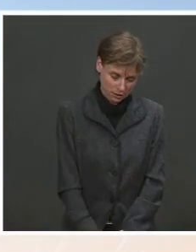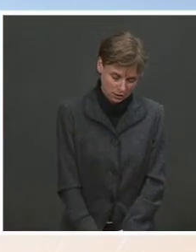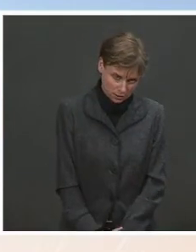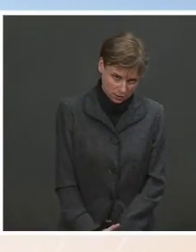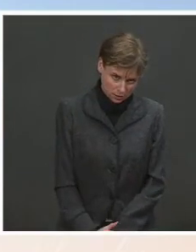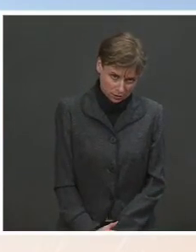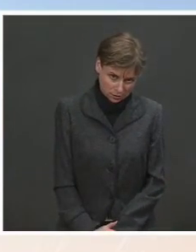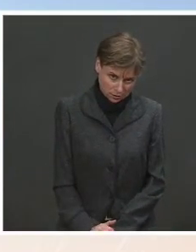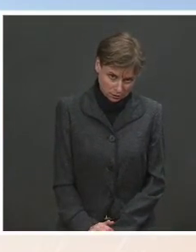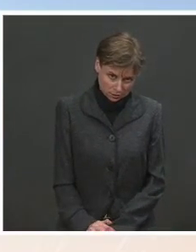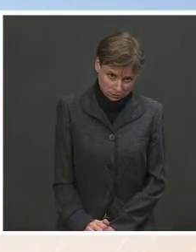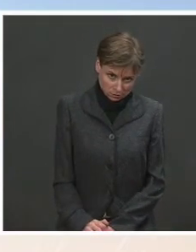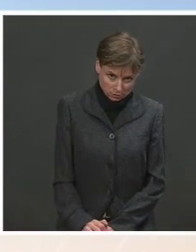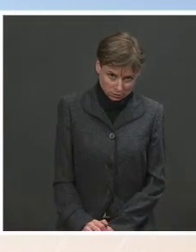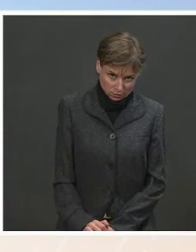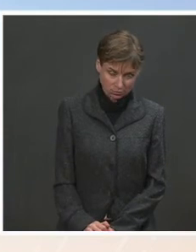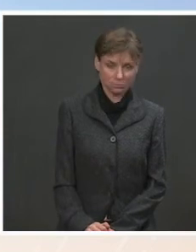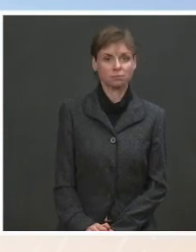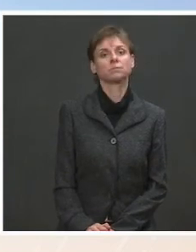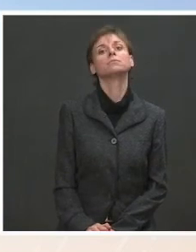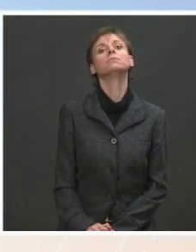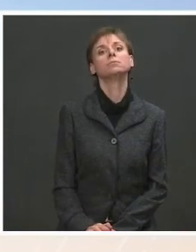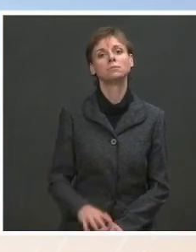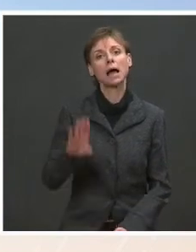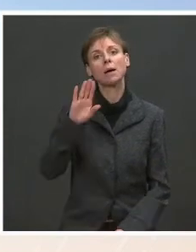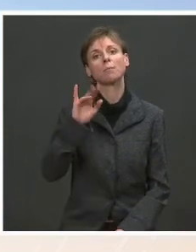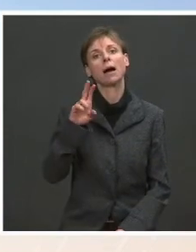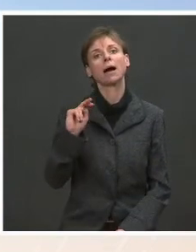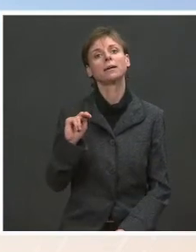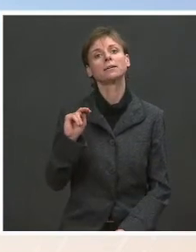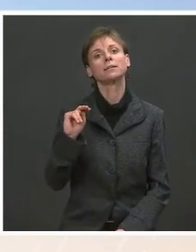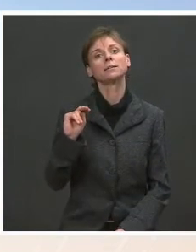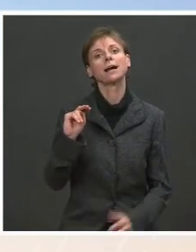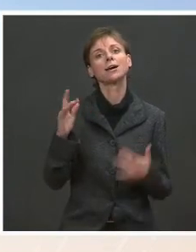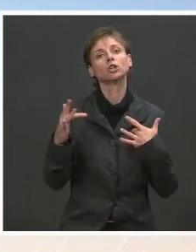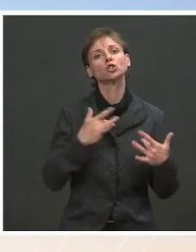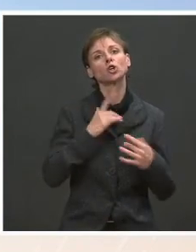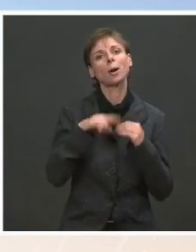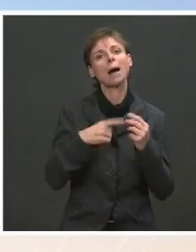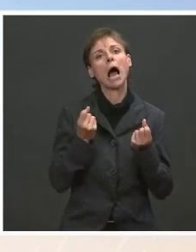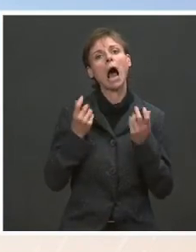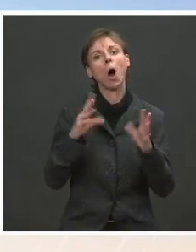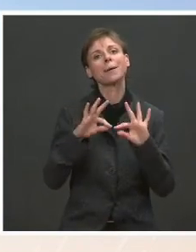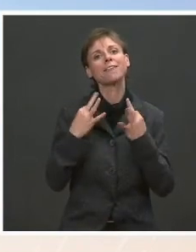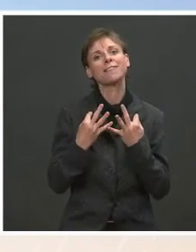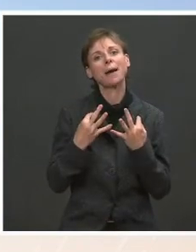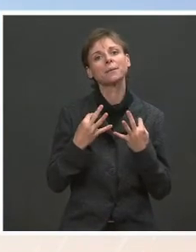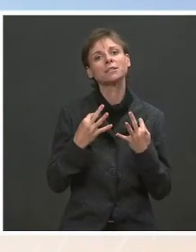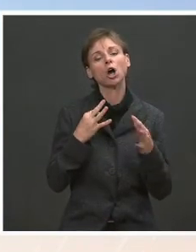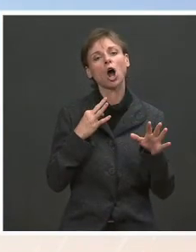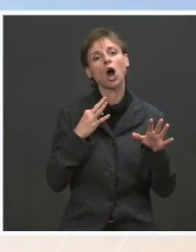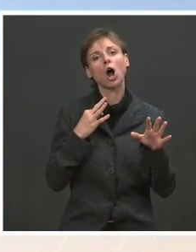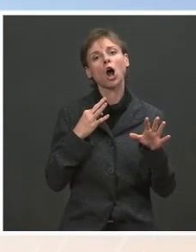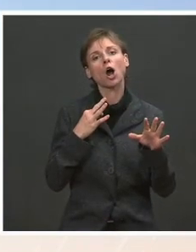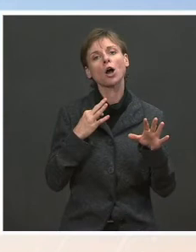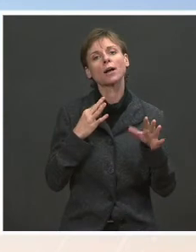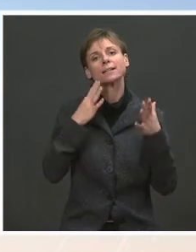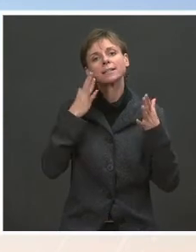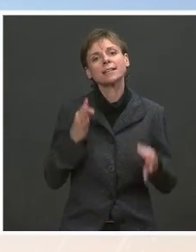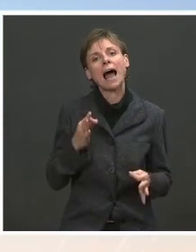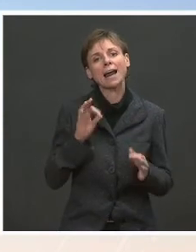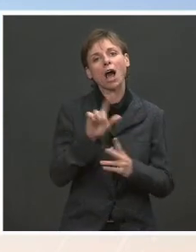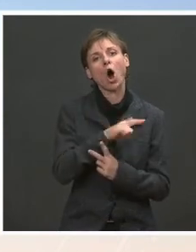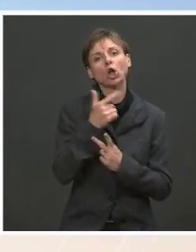concerned about the number of families choosing alternatives to public education because of the pandemic? And does the administration have a plan